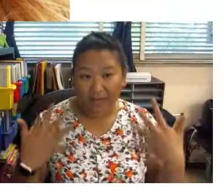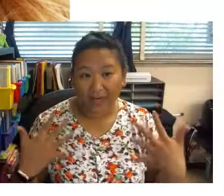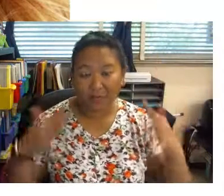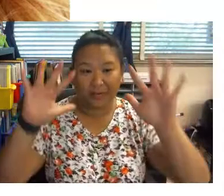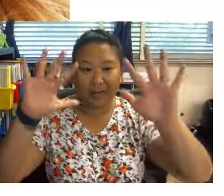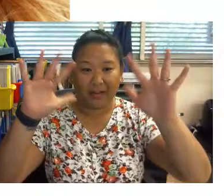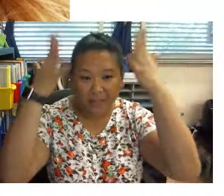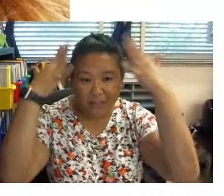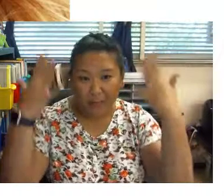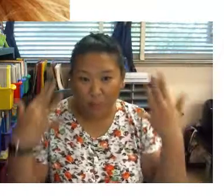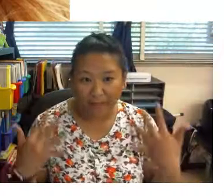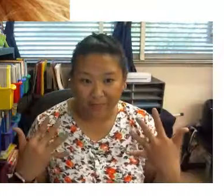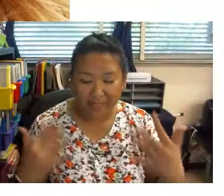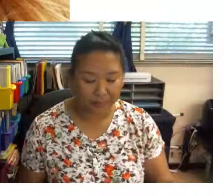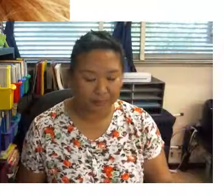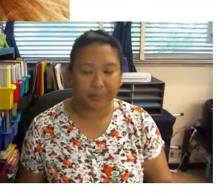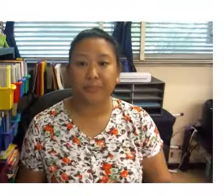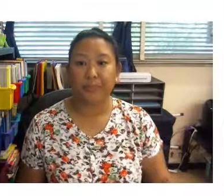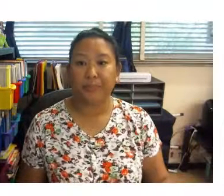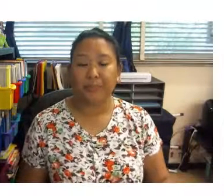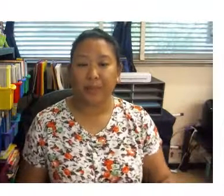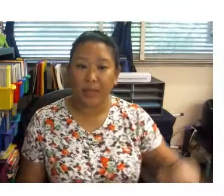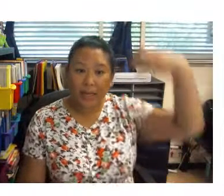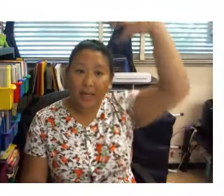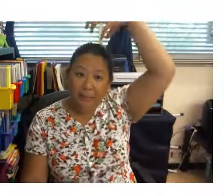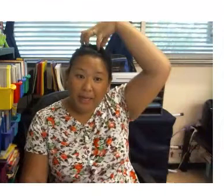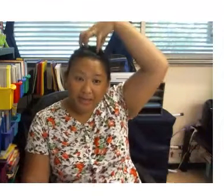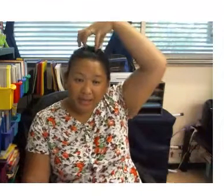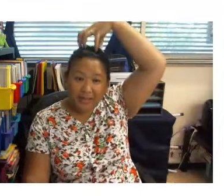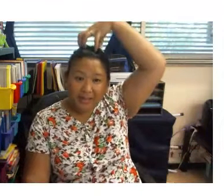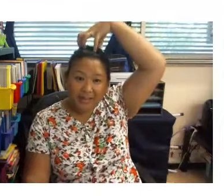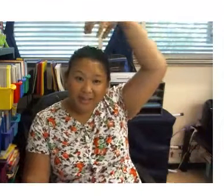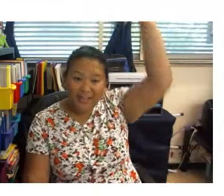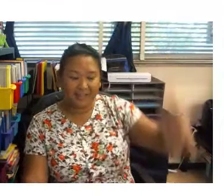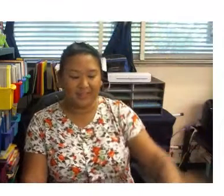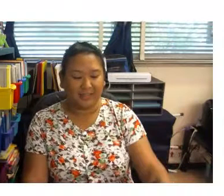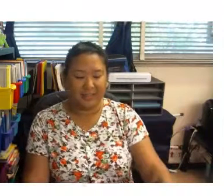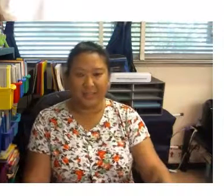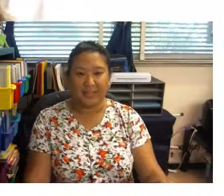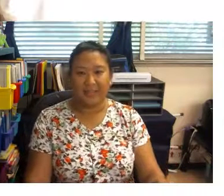wavy hair with 5 hand shape, wavy, a bun,